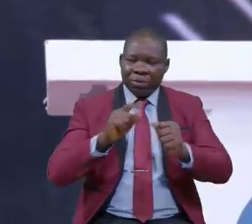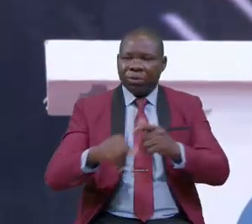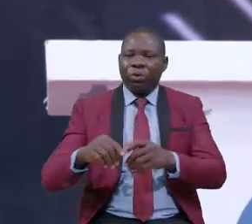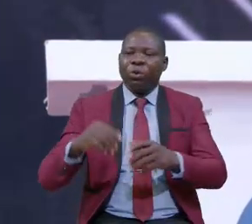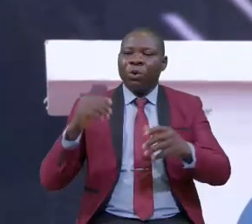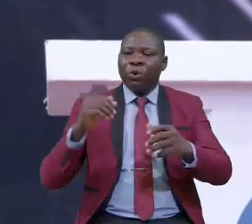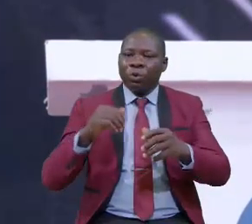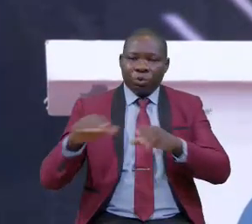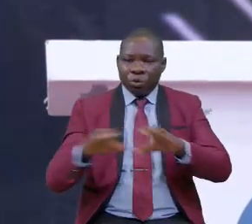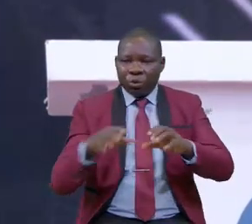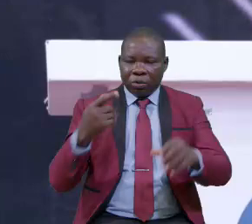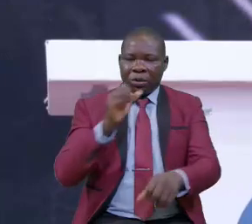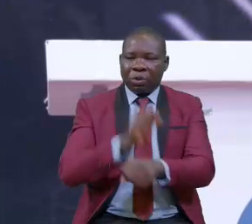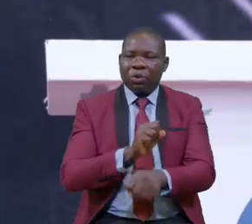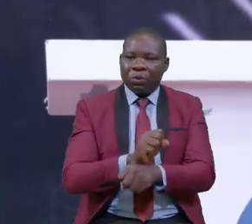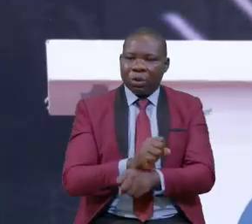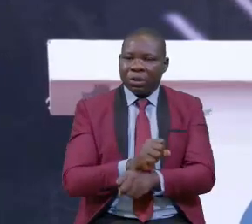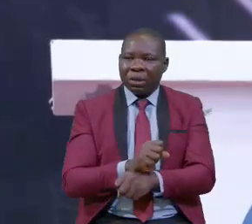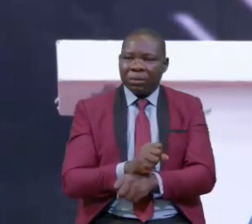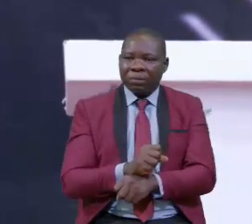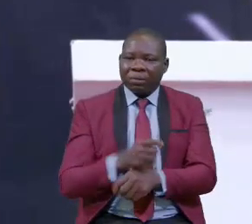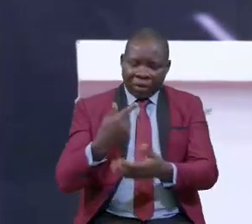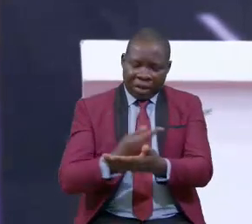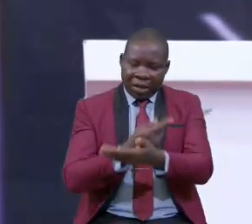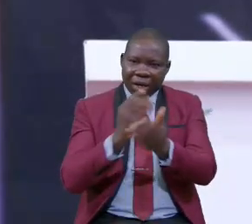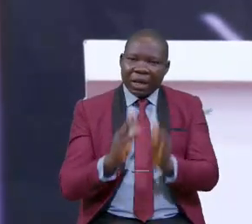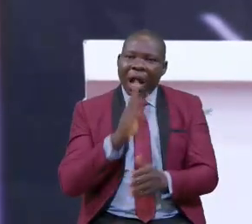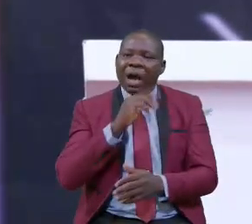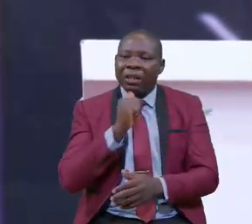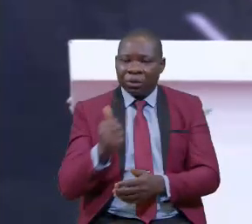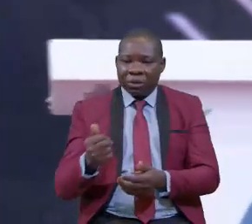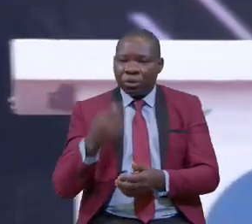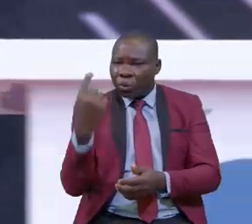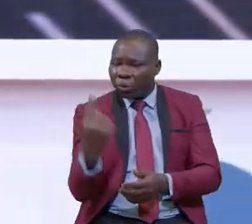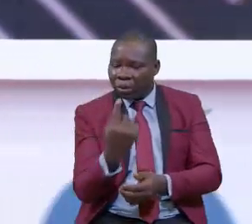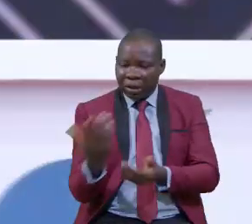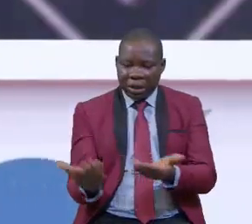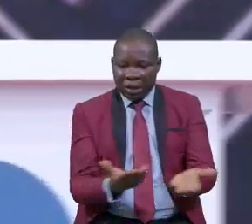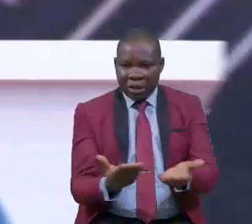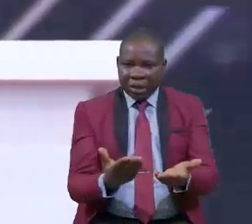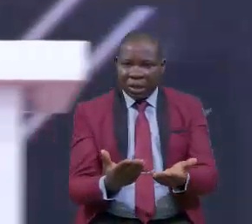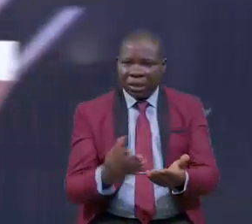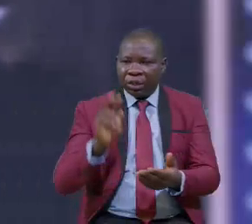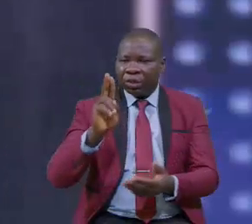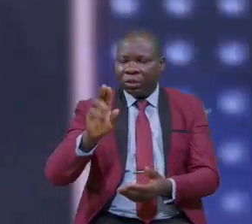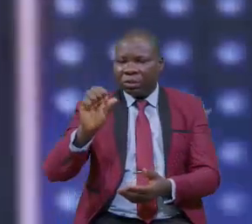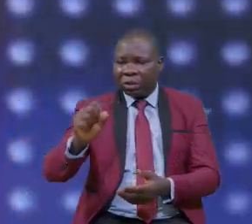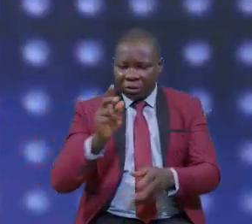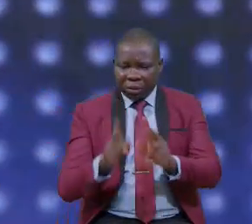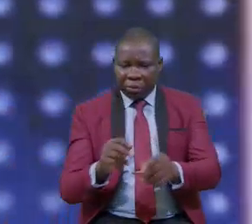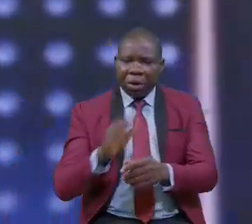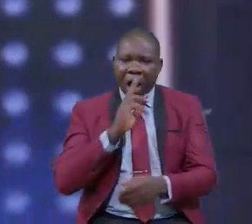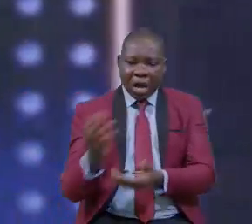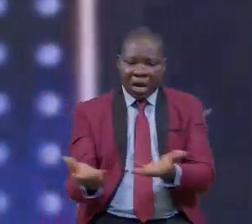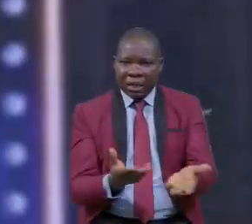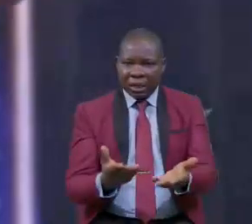UK find Ghanaian churches there. US find Ghanaian churches there. I've not been to China, but I think if I get to